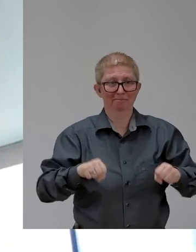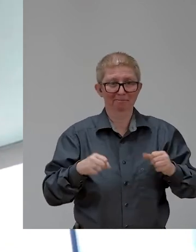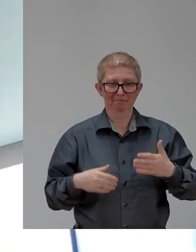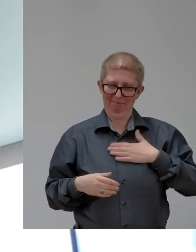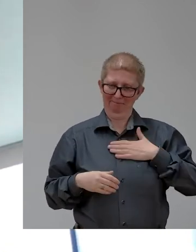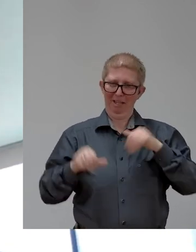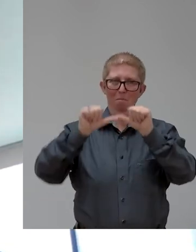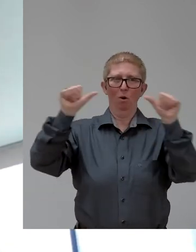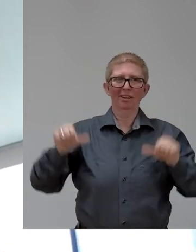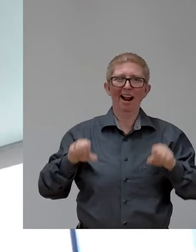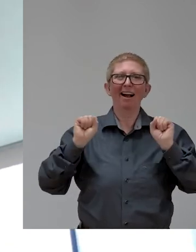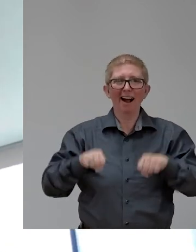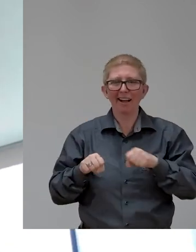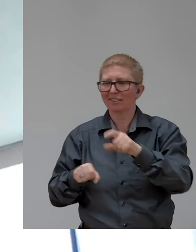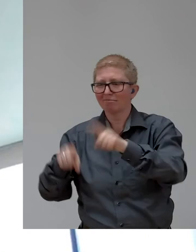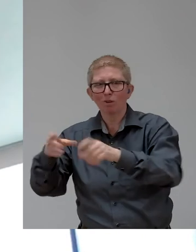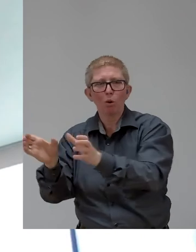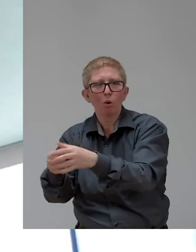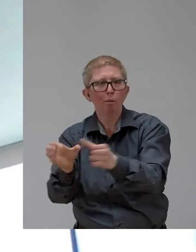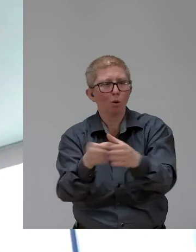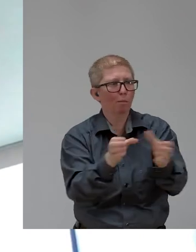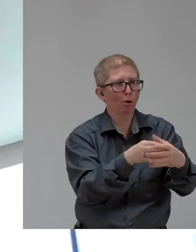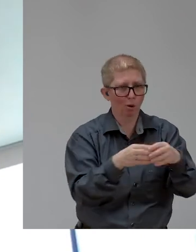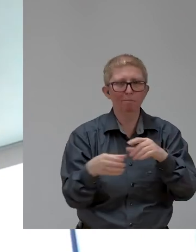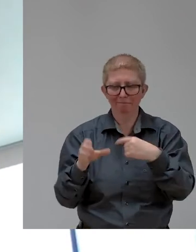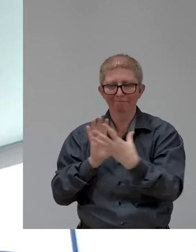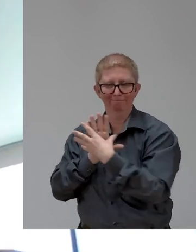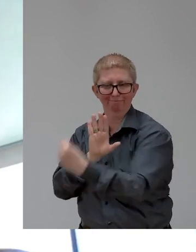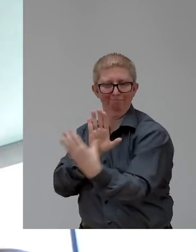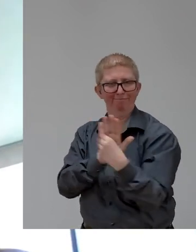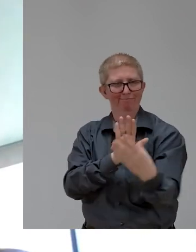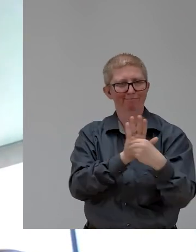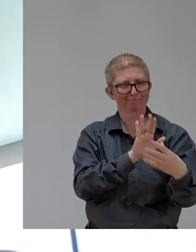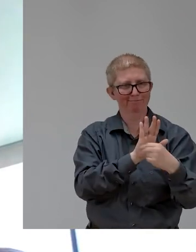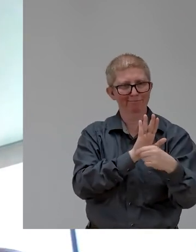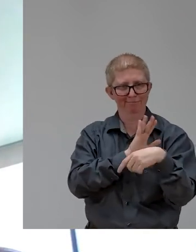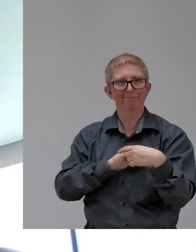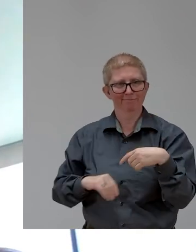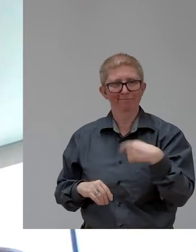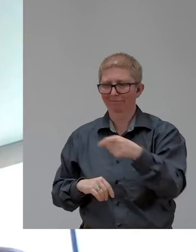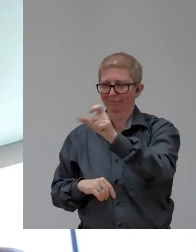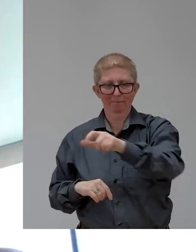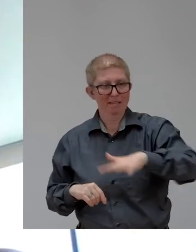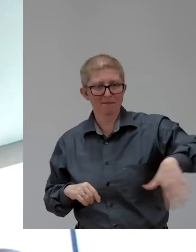didn't require much more human resources for us as a funder.